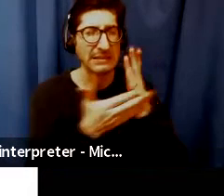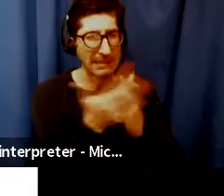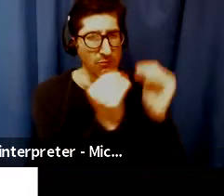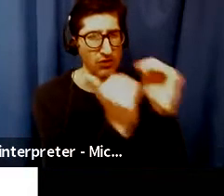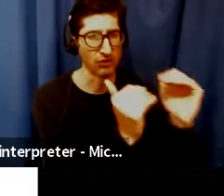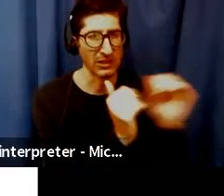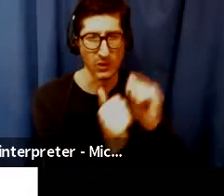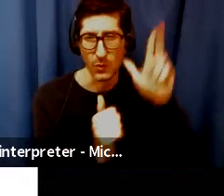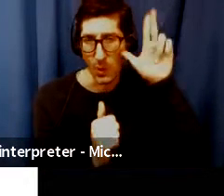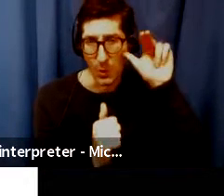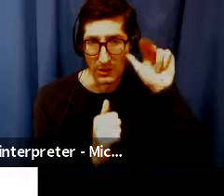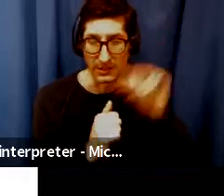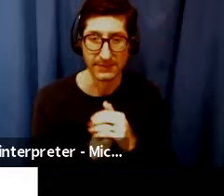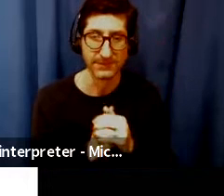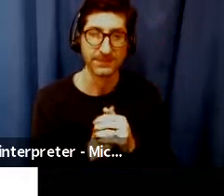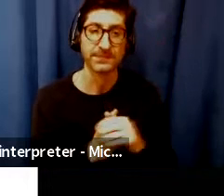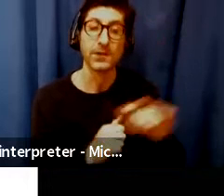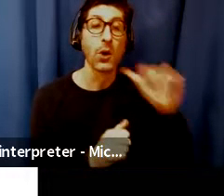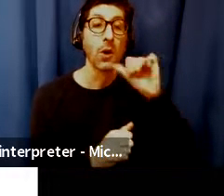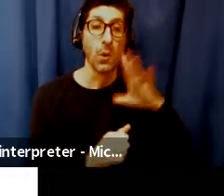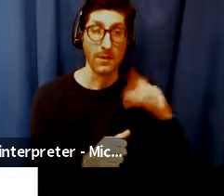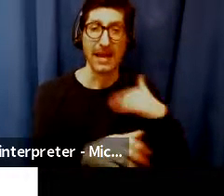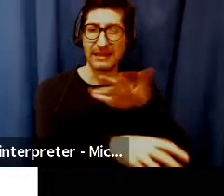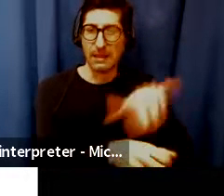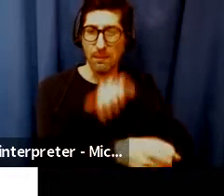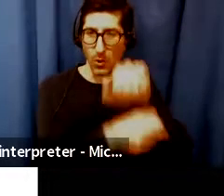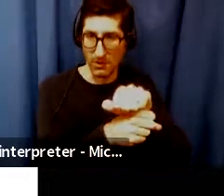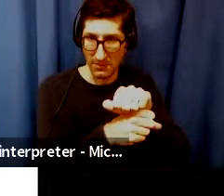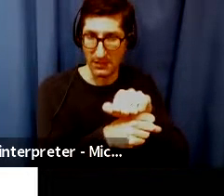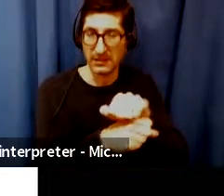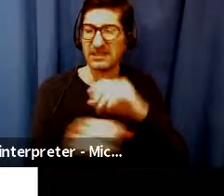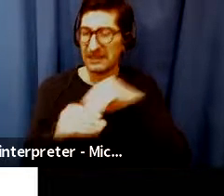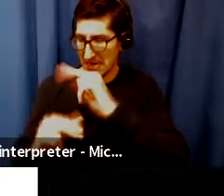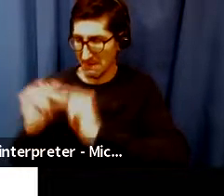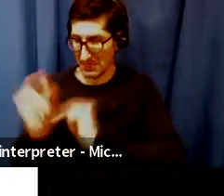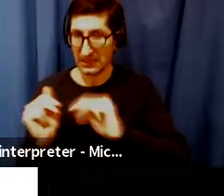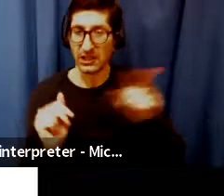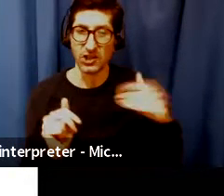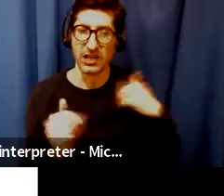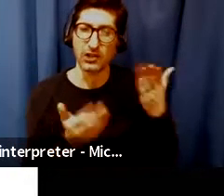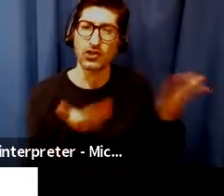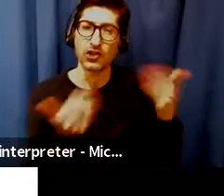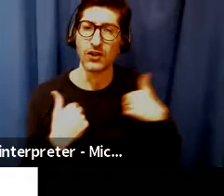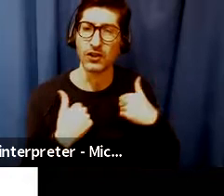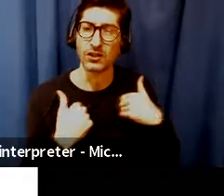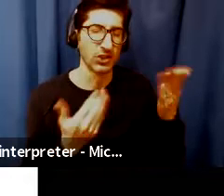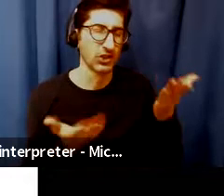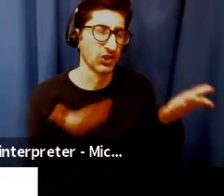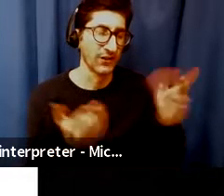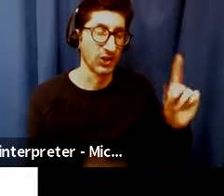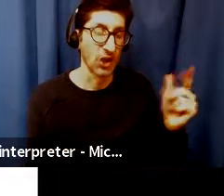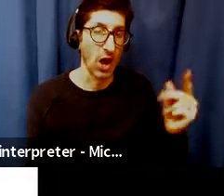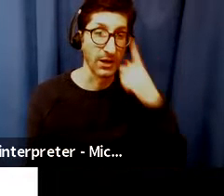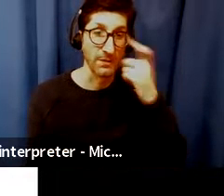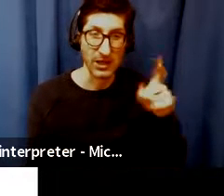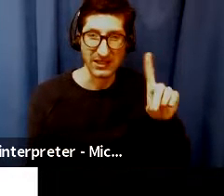little scenario, Ms. R has an appointment in your facility. She has a service dog because of a disability. The service dog growls when